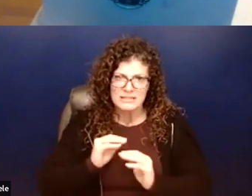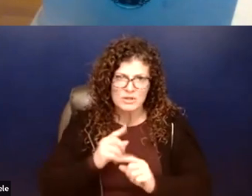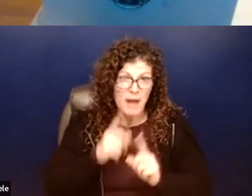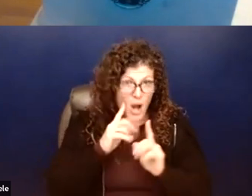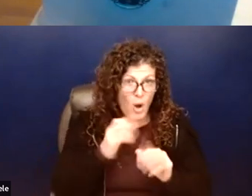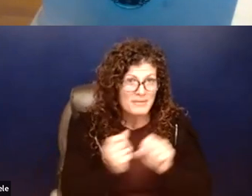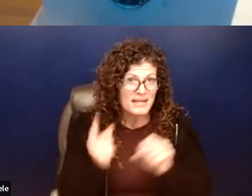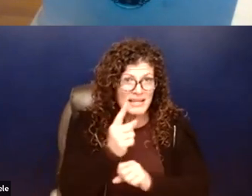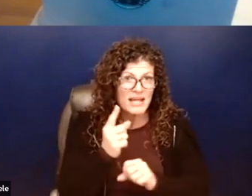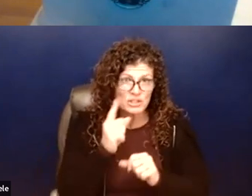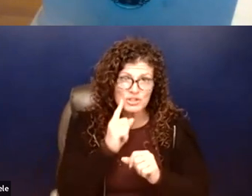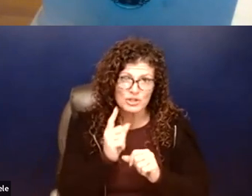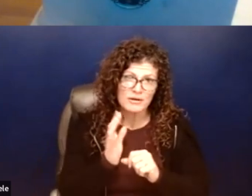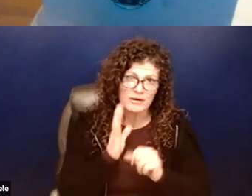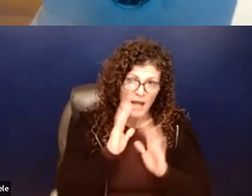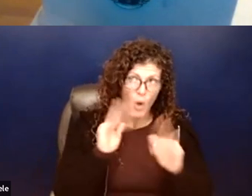next year to a BPS school.